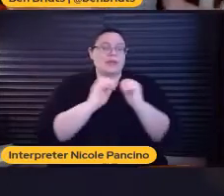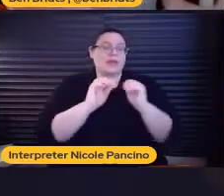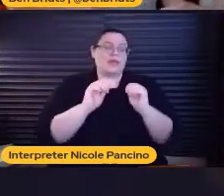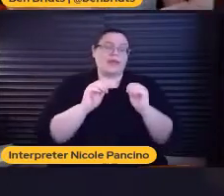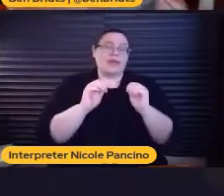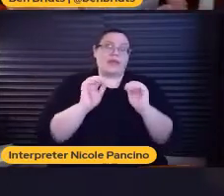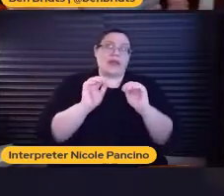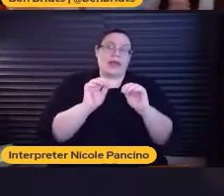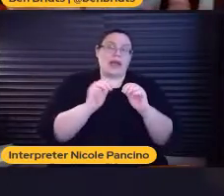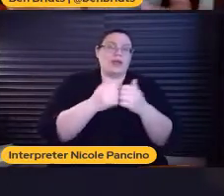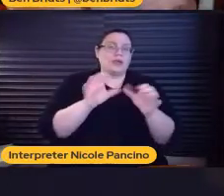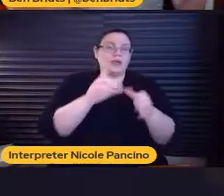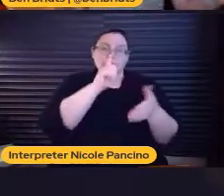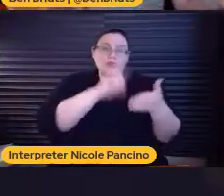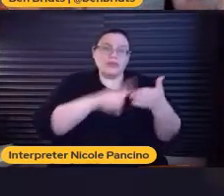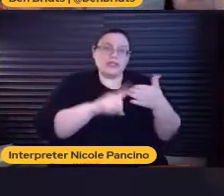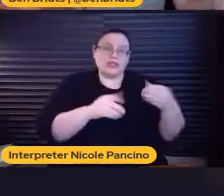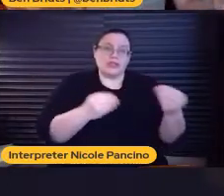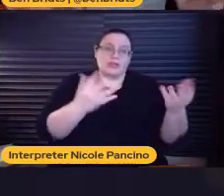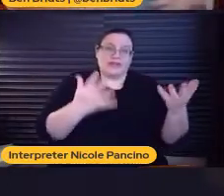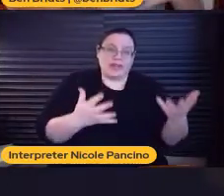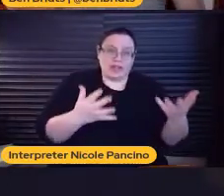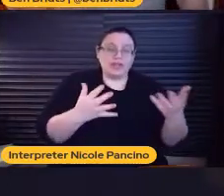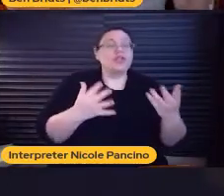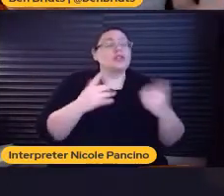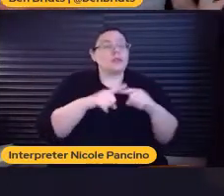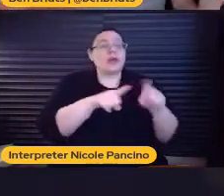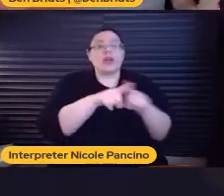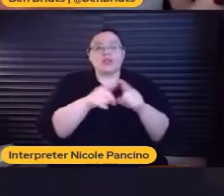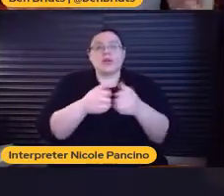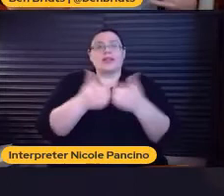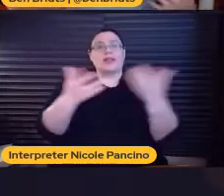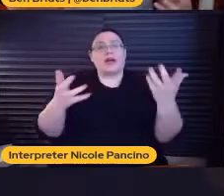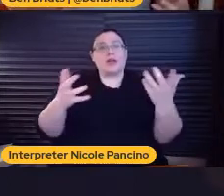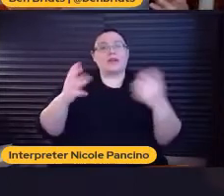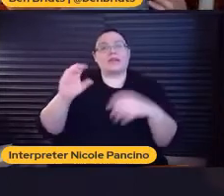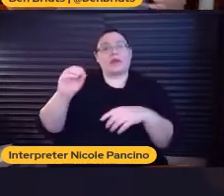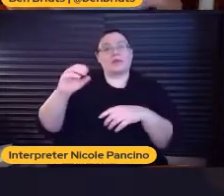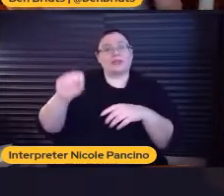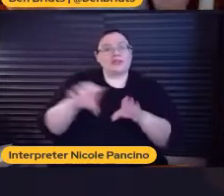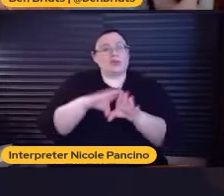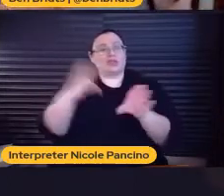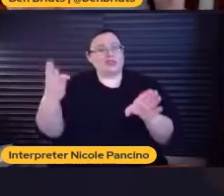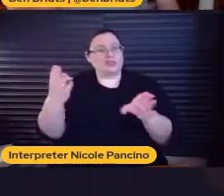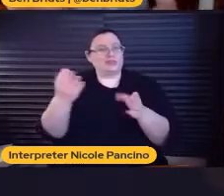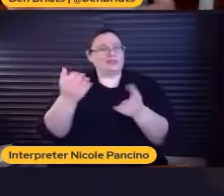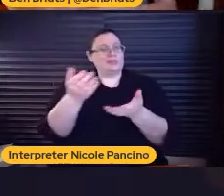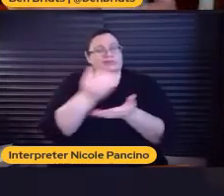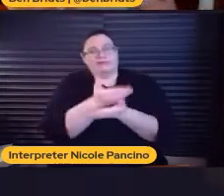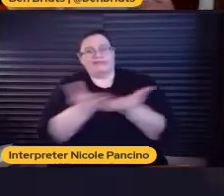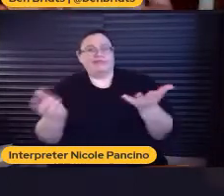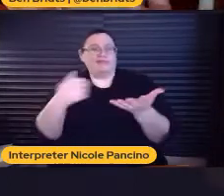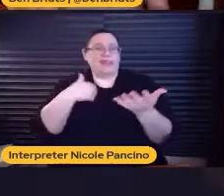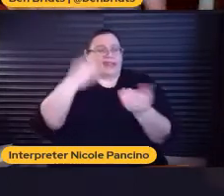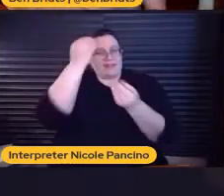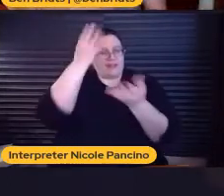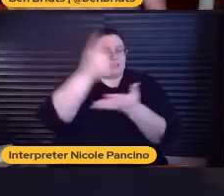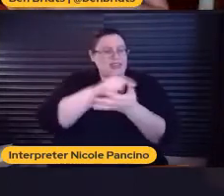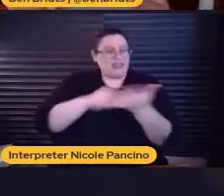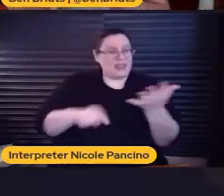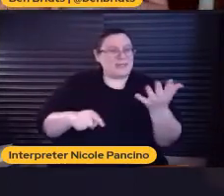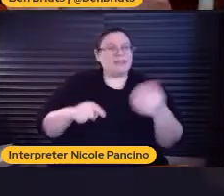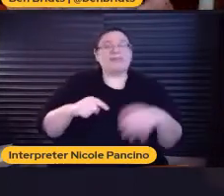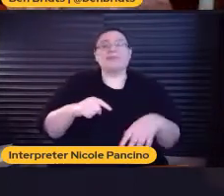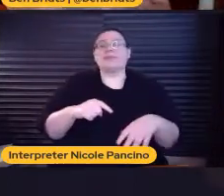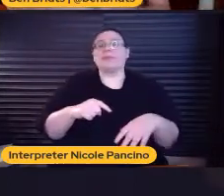resource providers. But there are also a lot of open source repositories that have resource providers in them. The AWS ones,